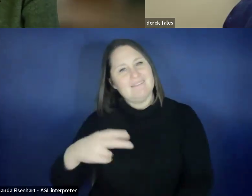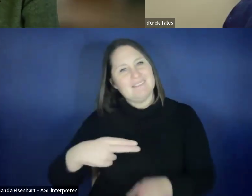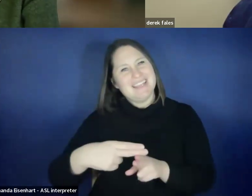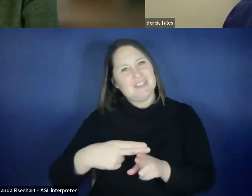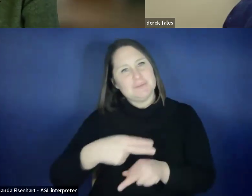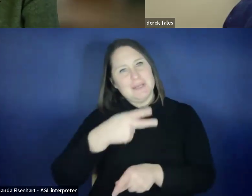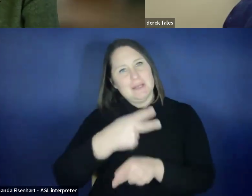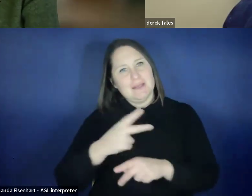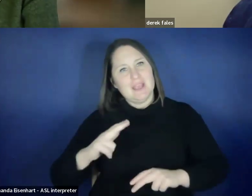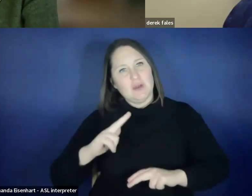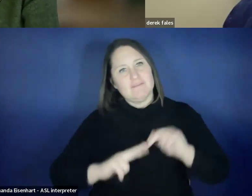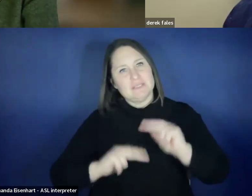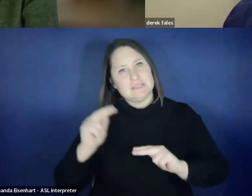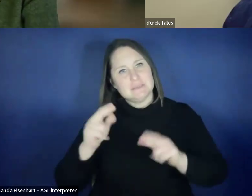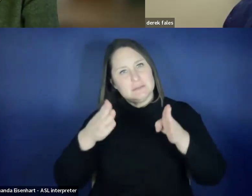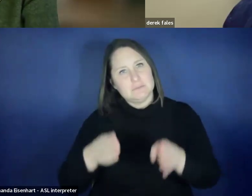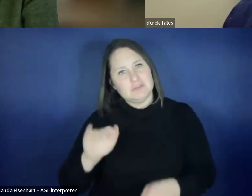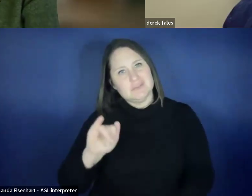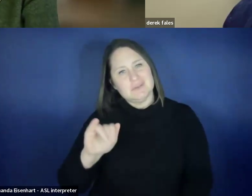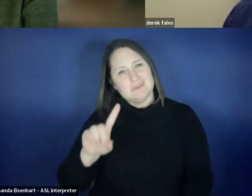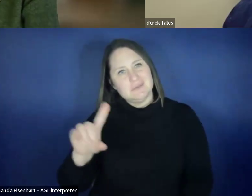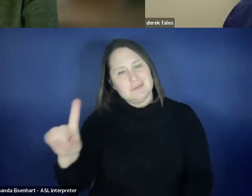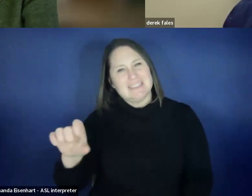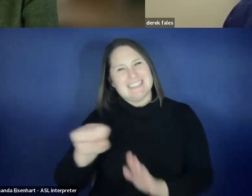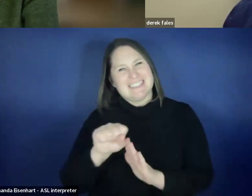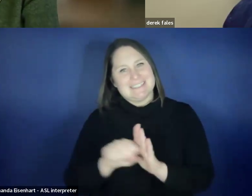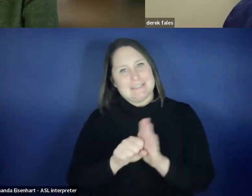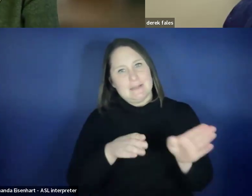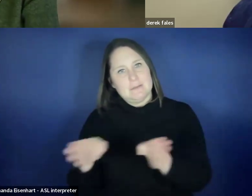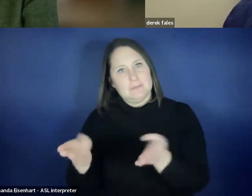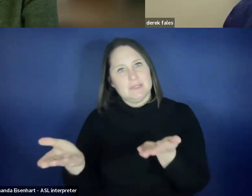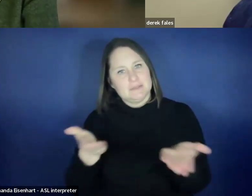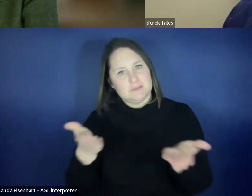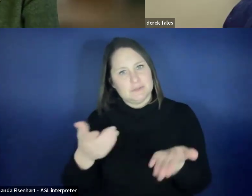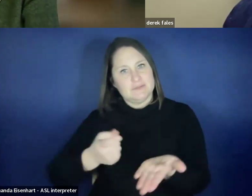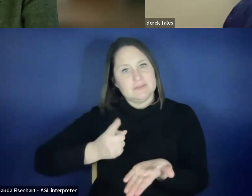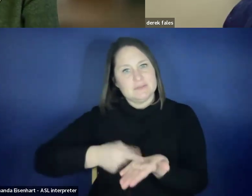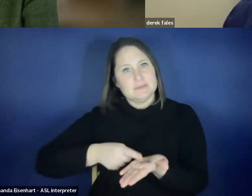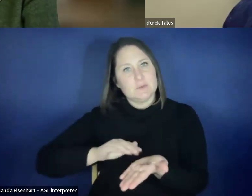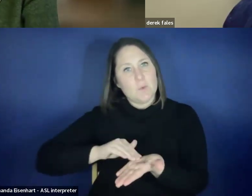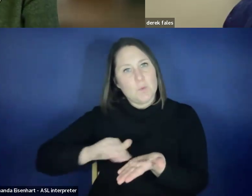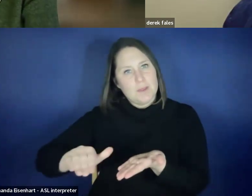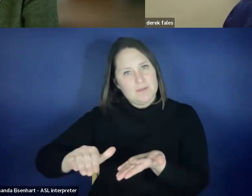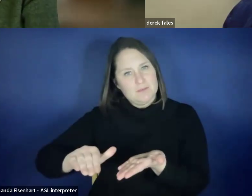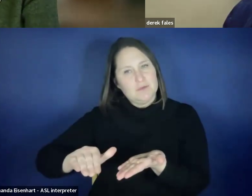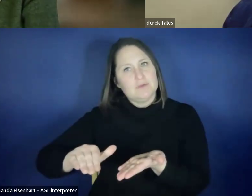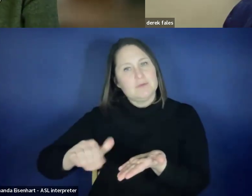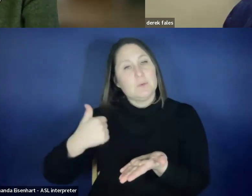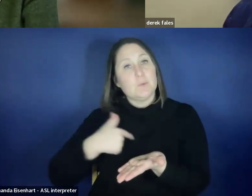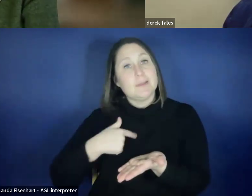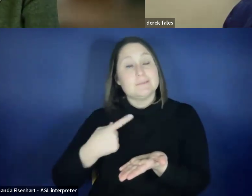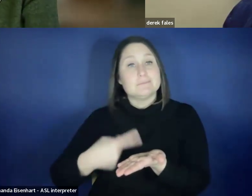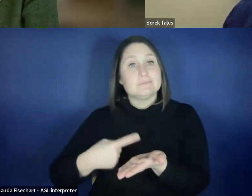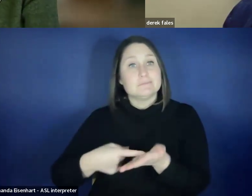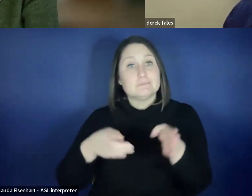with intellectual disability is a state plan service. So when we talk about waiver, what we're really talking about